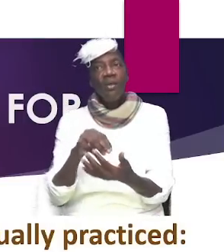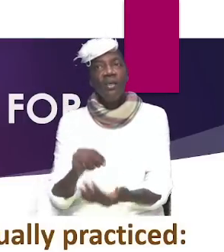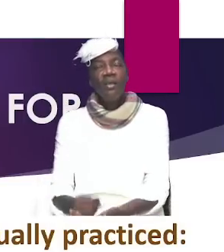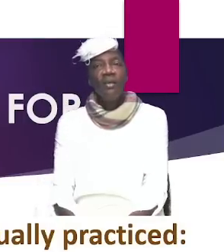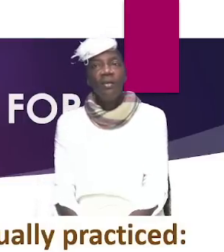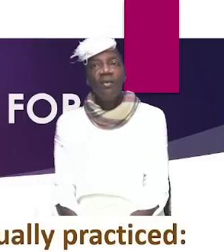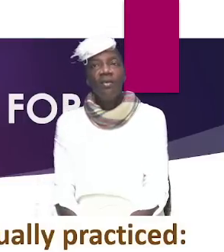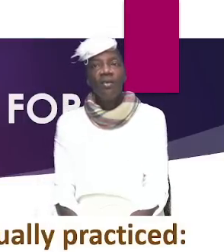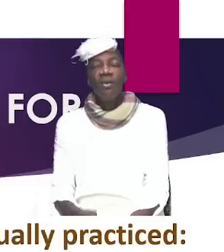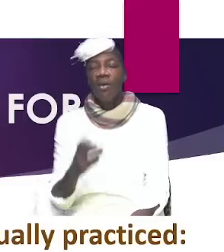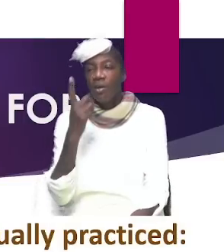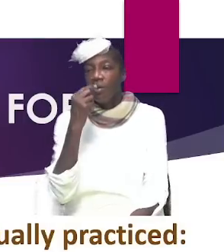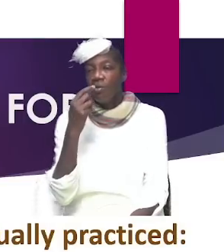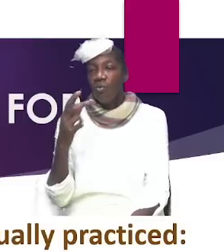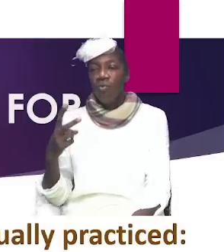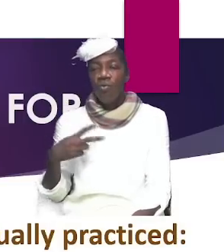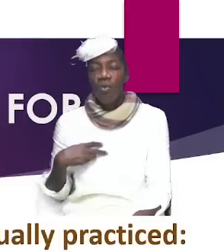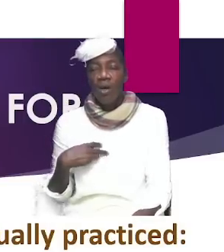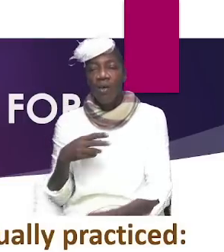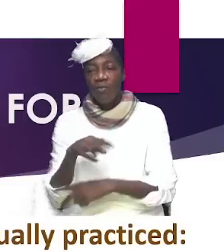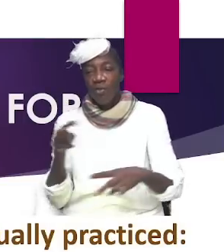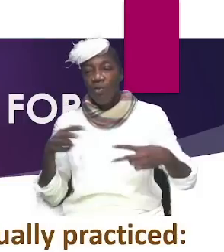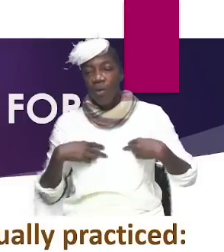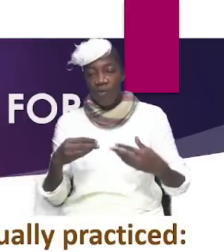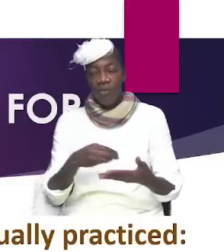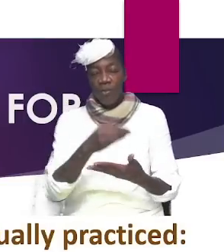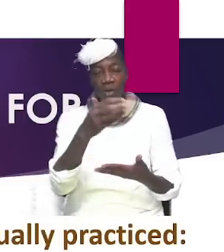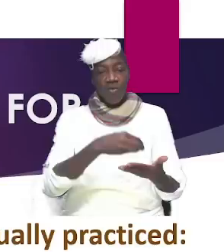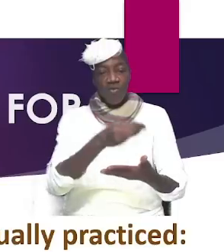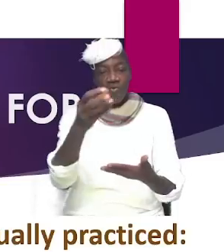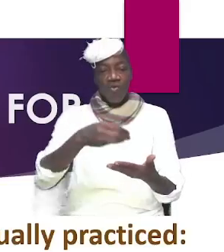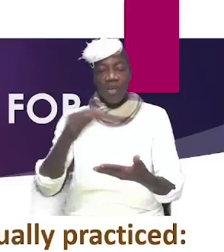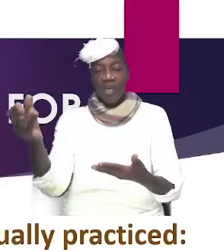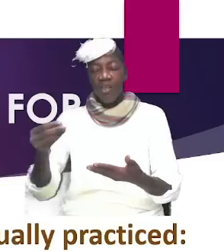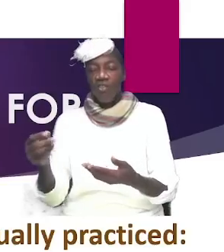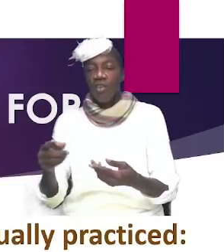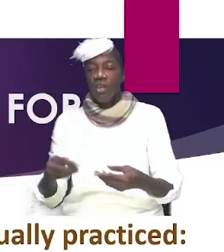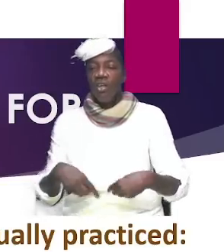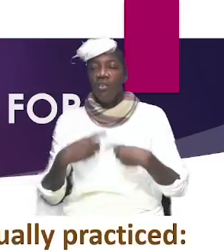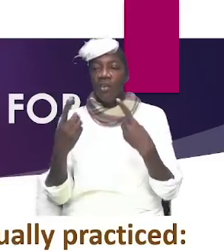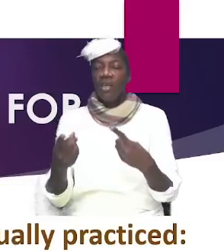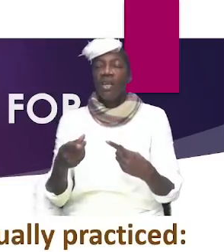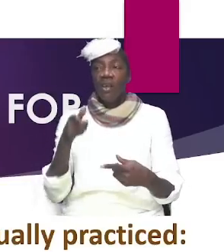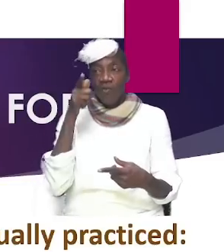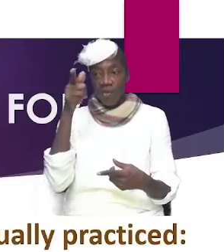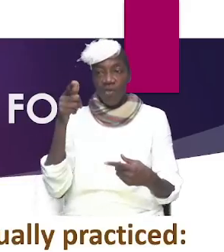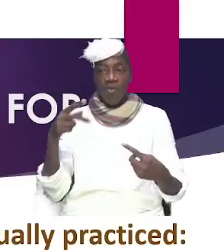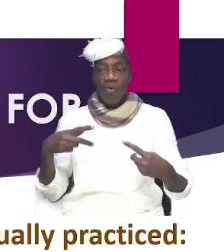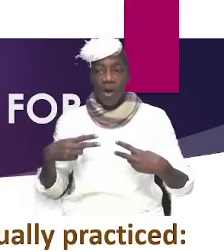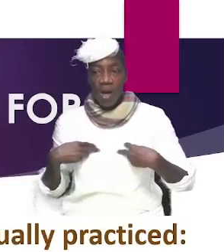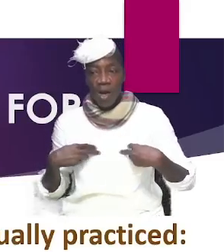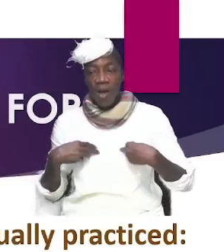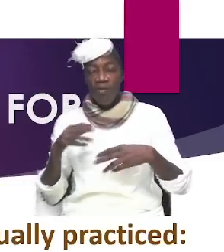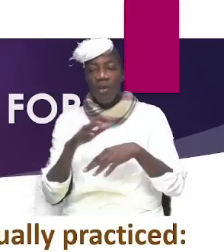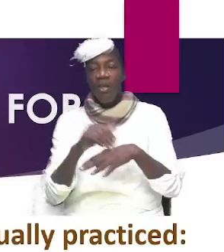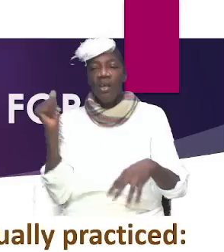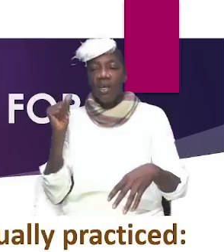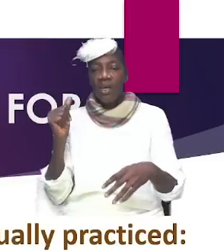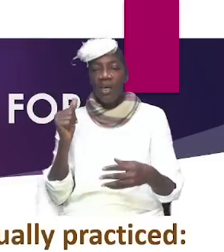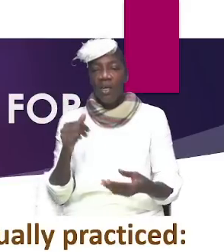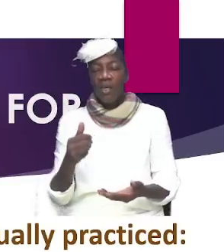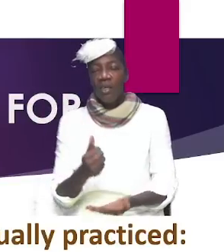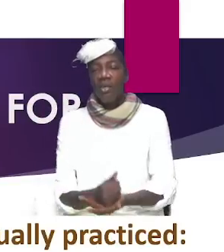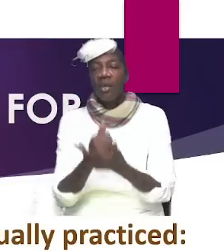that had, and you didn't have to be a rich person to give. Once you have something, you were called upon to